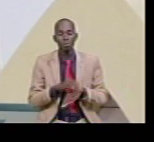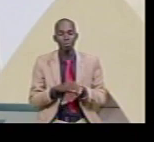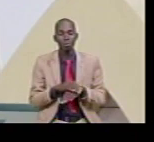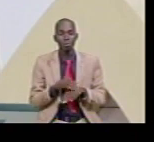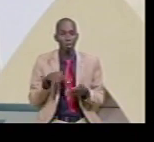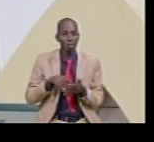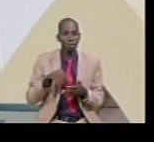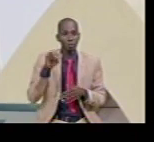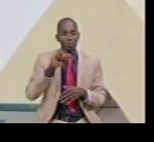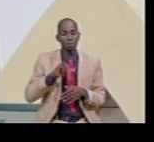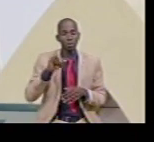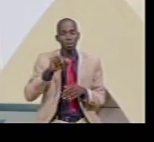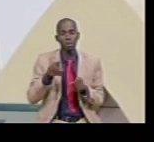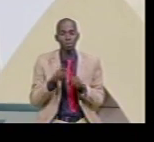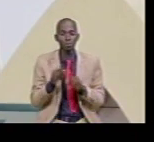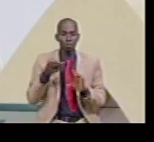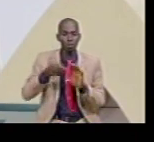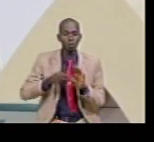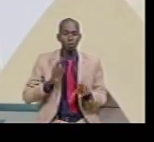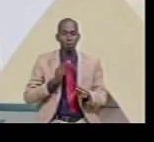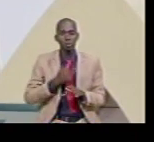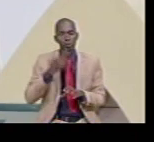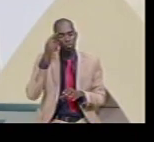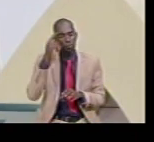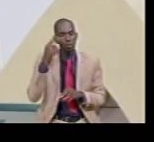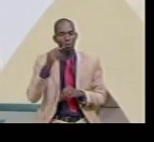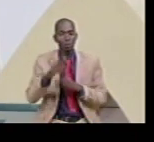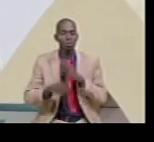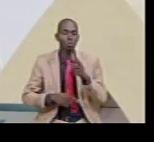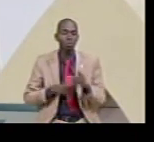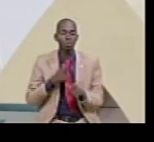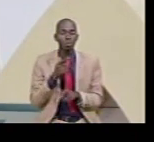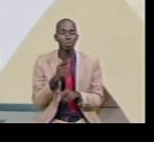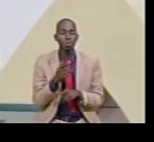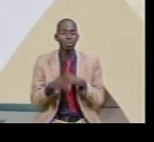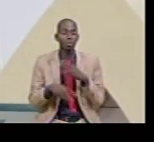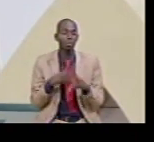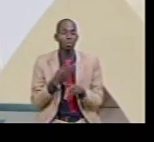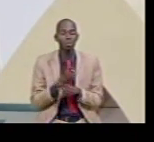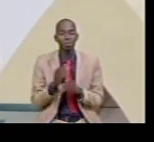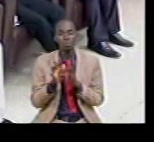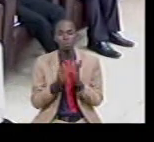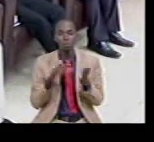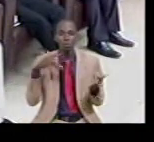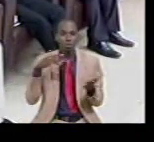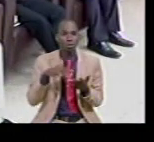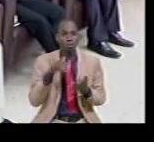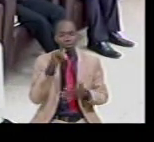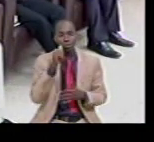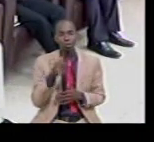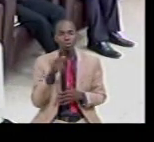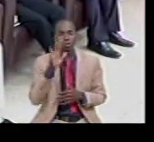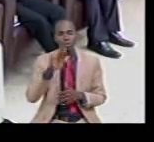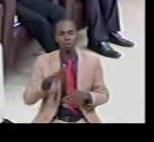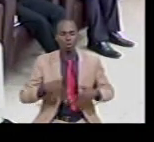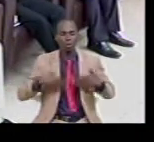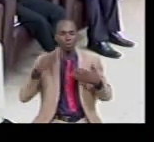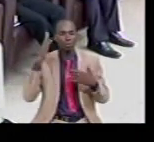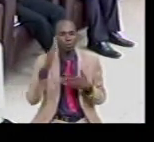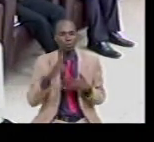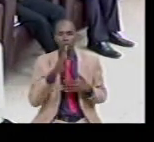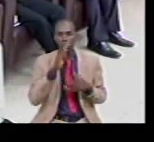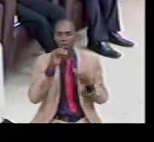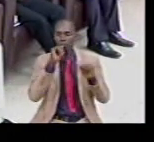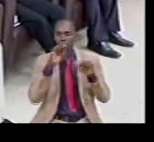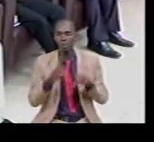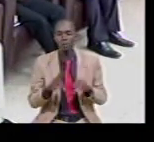Global Monday Bible Study, your life will not remain the same in Jesus' name. The time